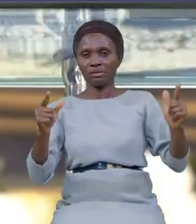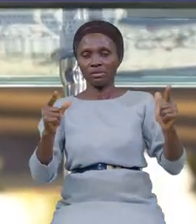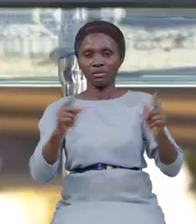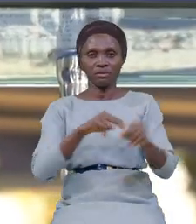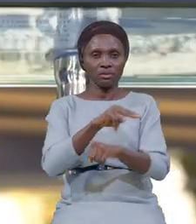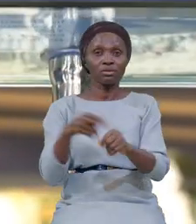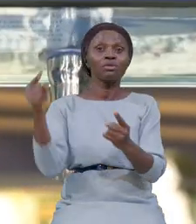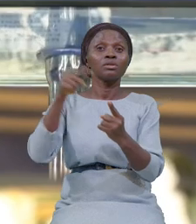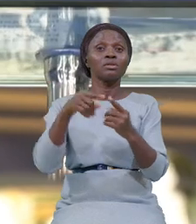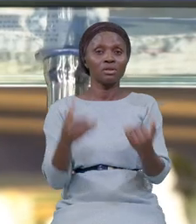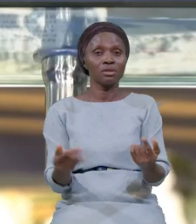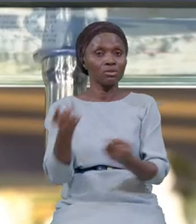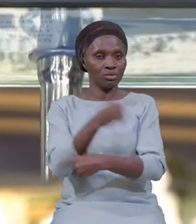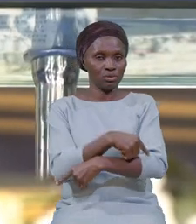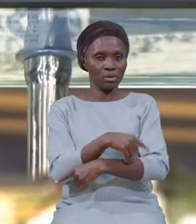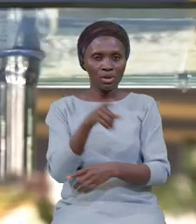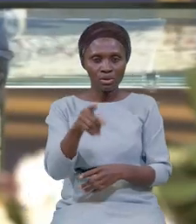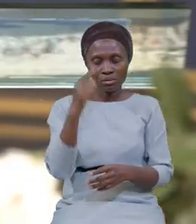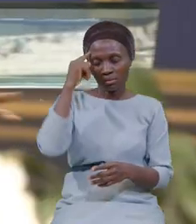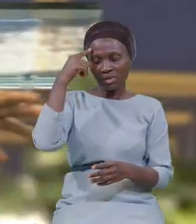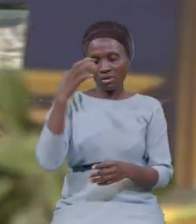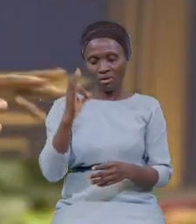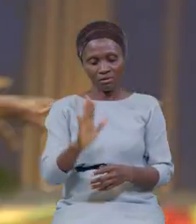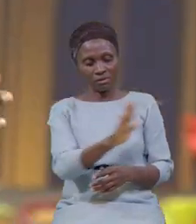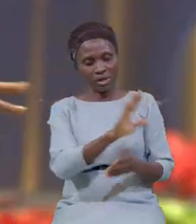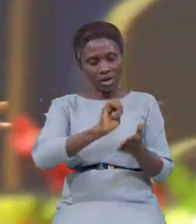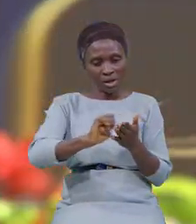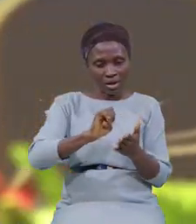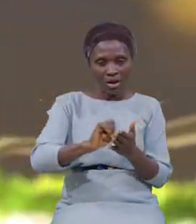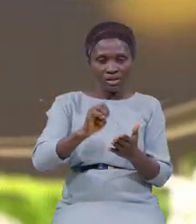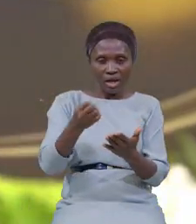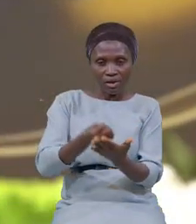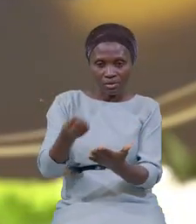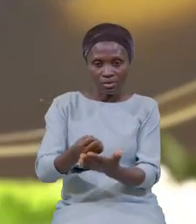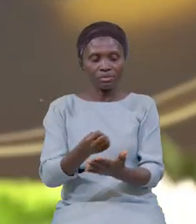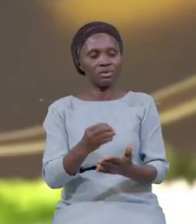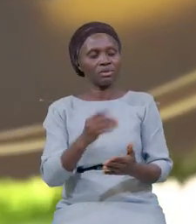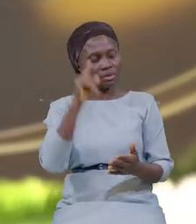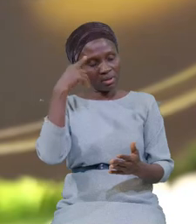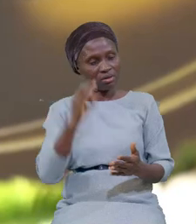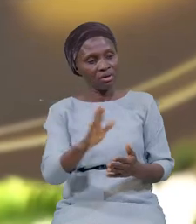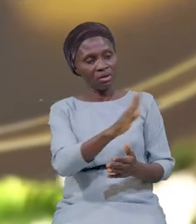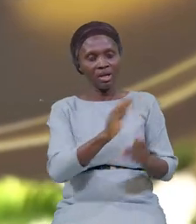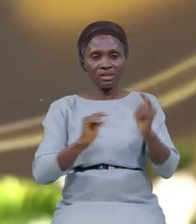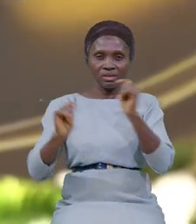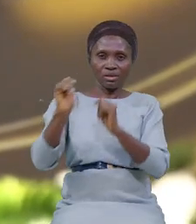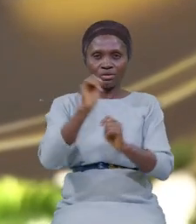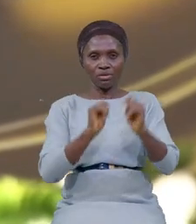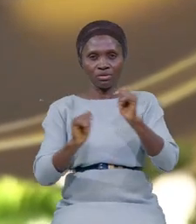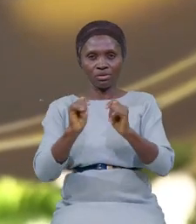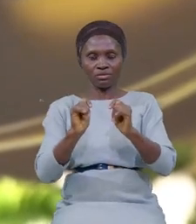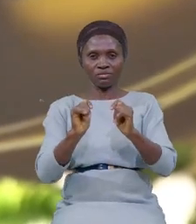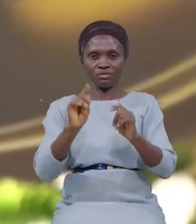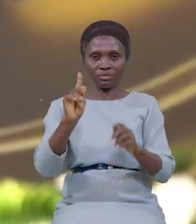of the economy, you think of technology, you think about every area of life in a